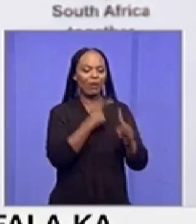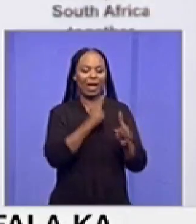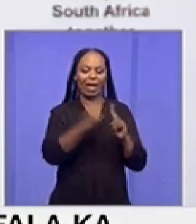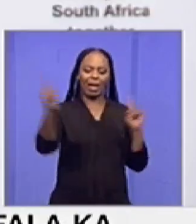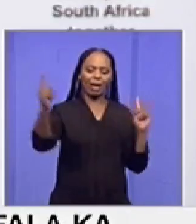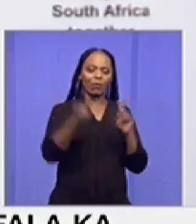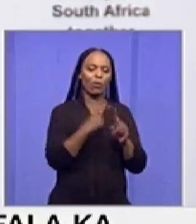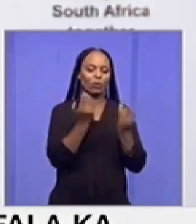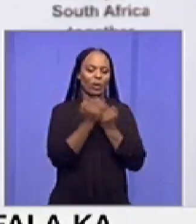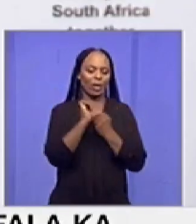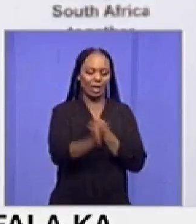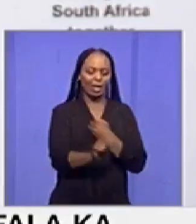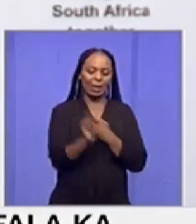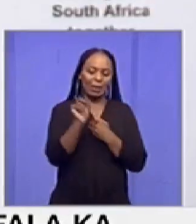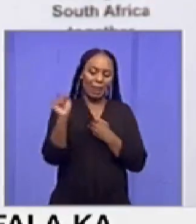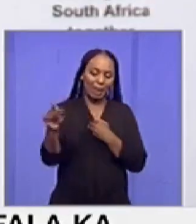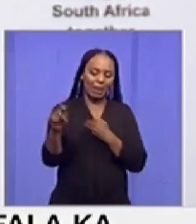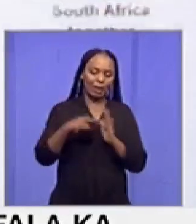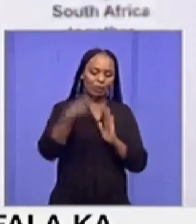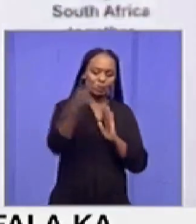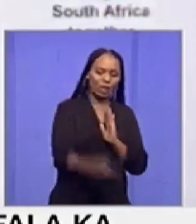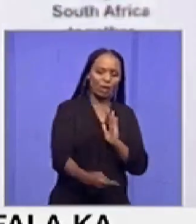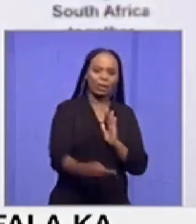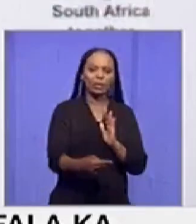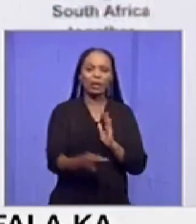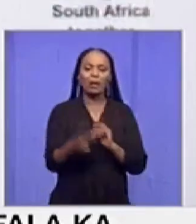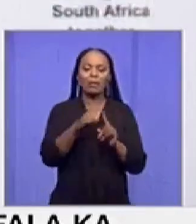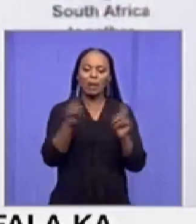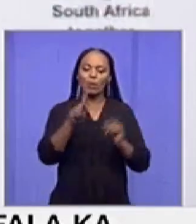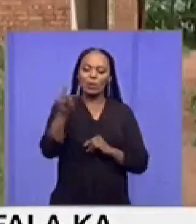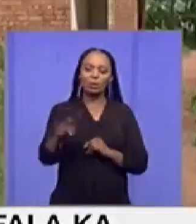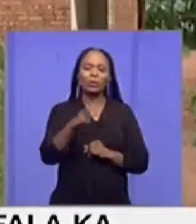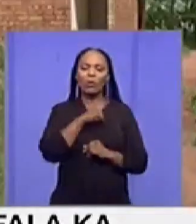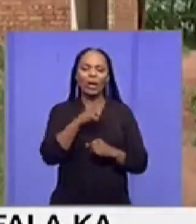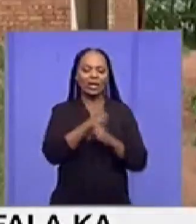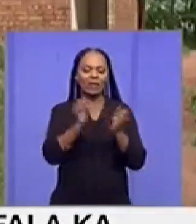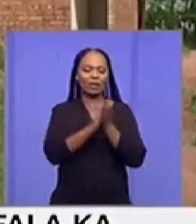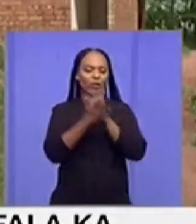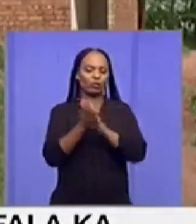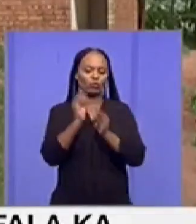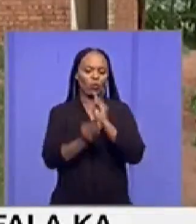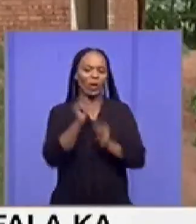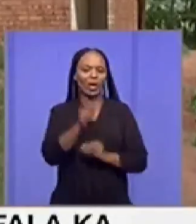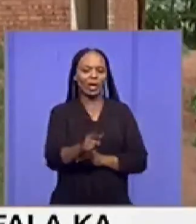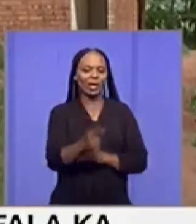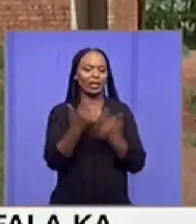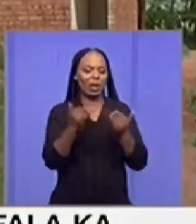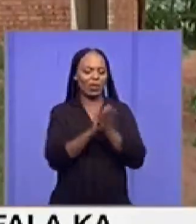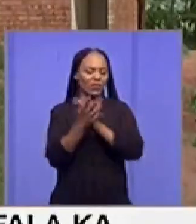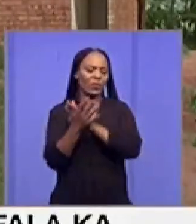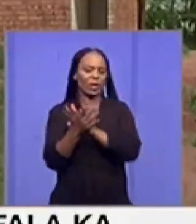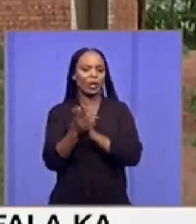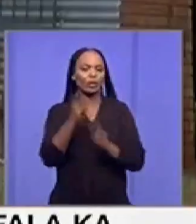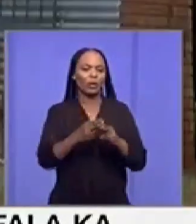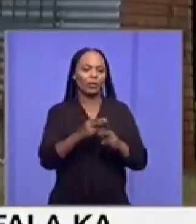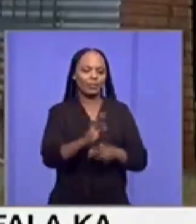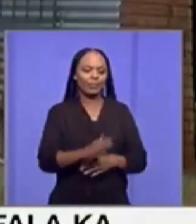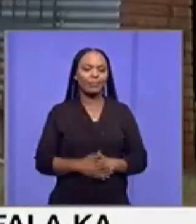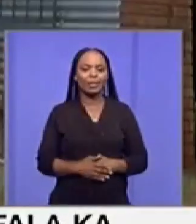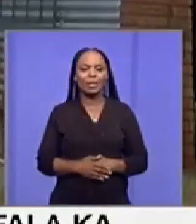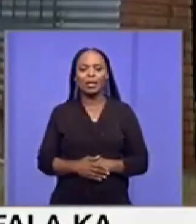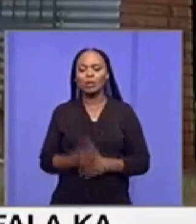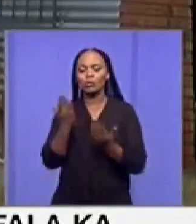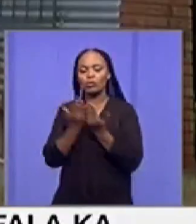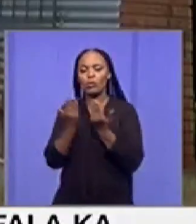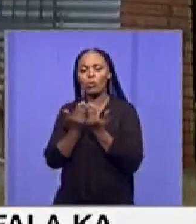drowned. Maybe the question is, why were those toilets not demolished? Dikolo tša dinagamagaeng le metsesetoropong di